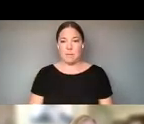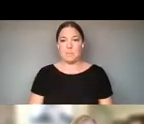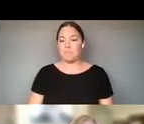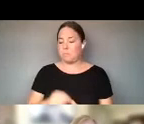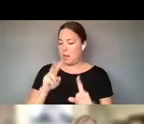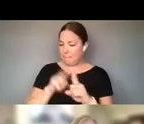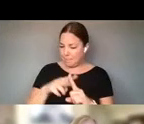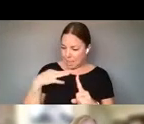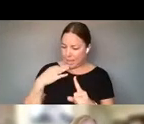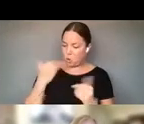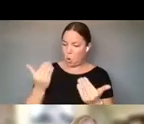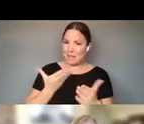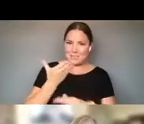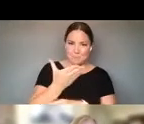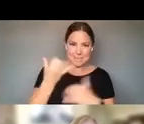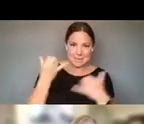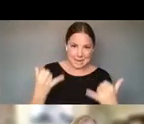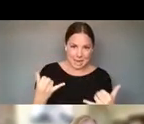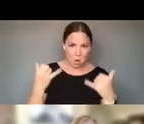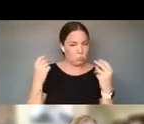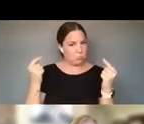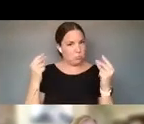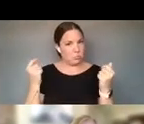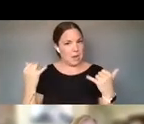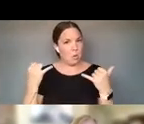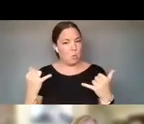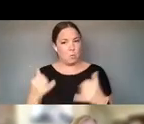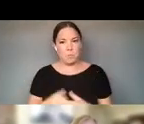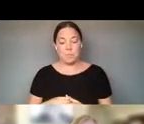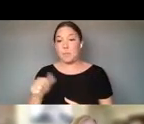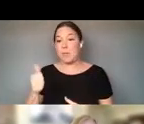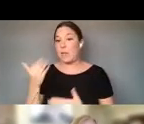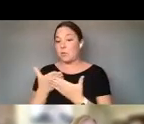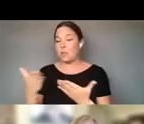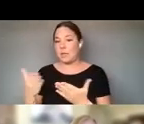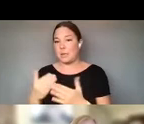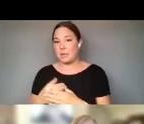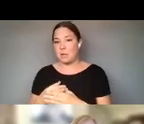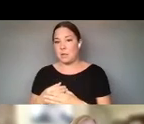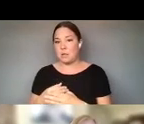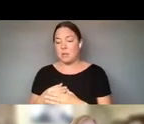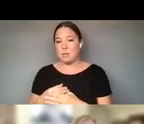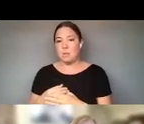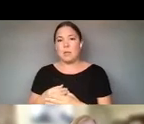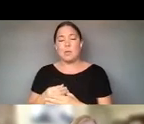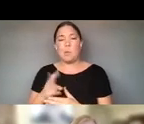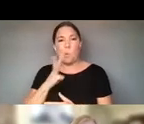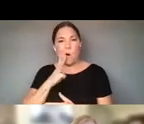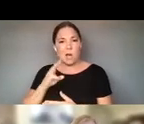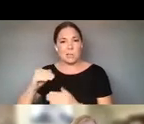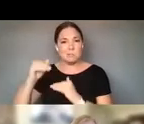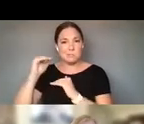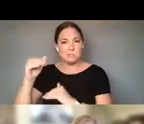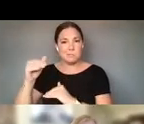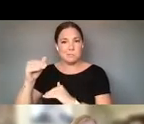submit that form now, go ahead, go right ahead and do it. And then the other thing is get a tall glass of water, something nice and cool